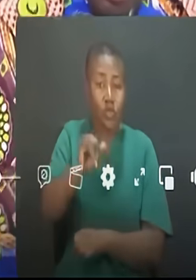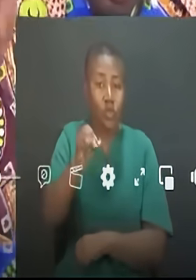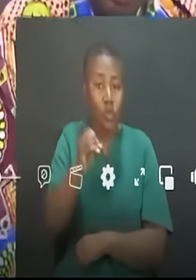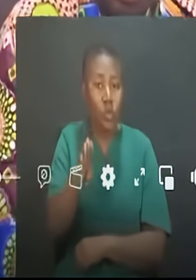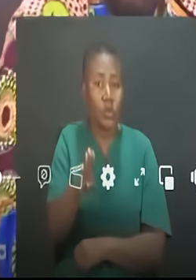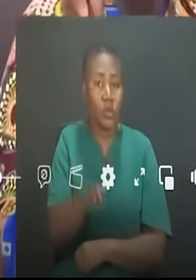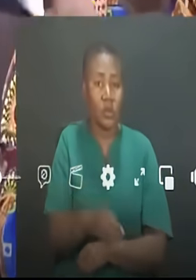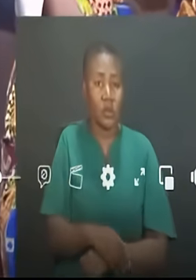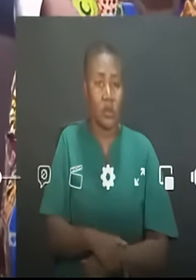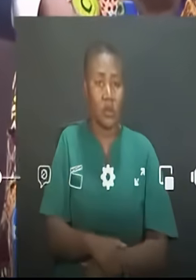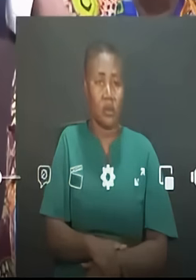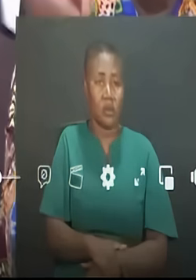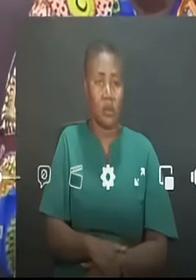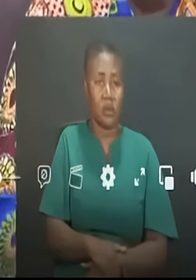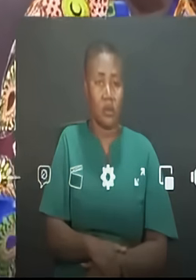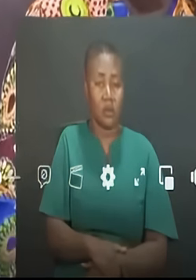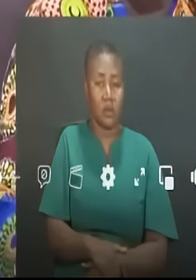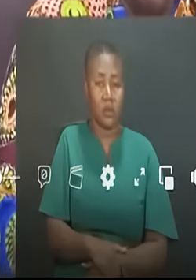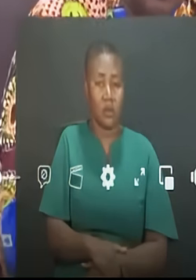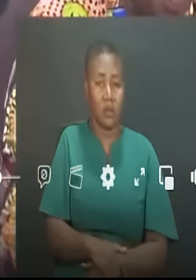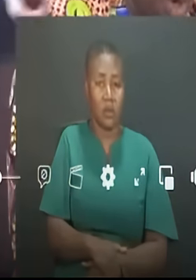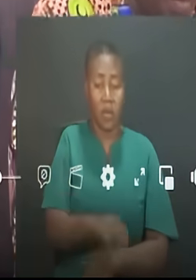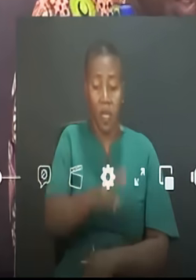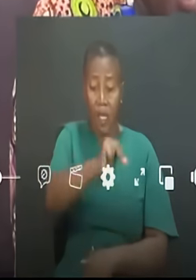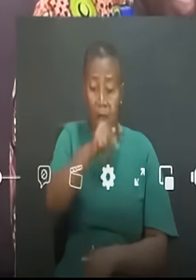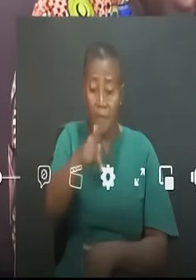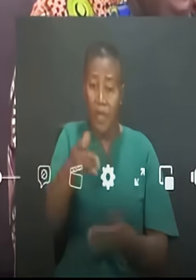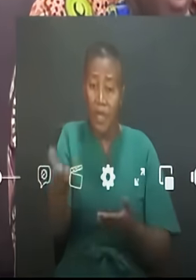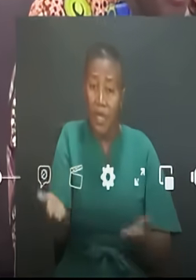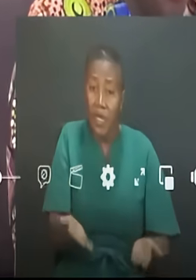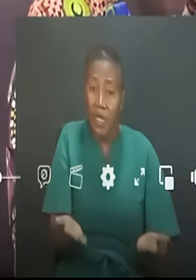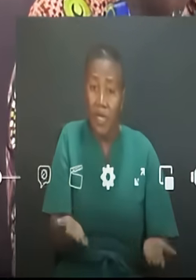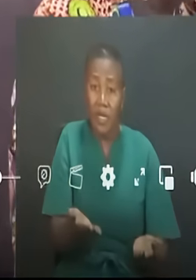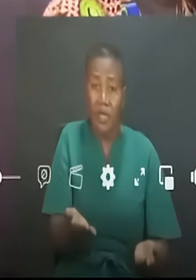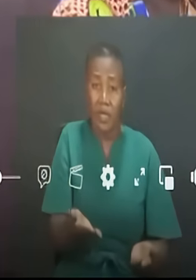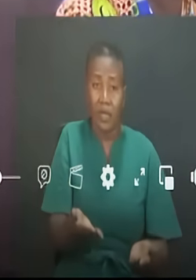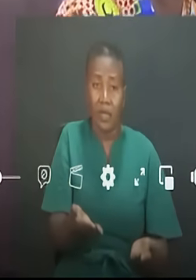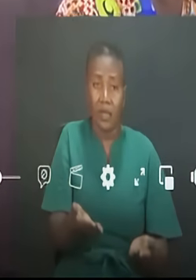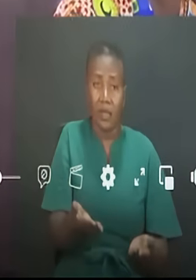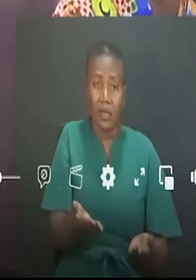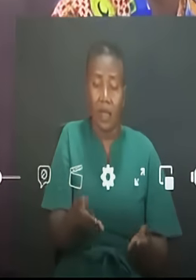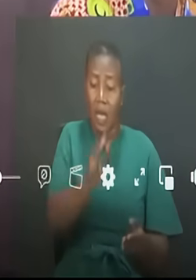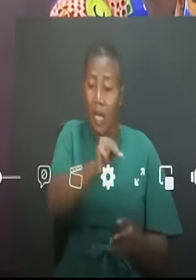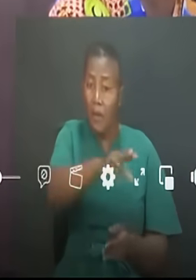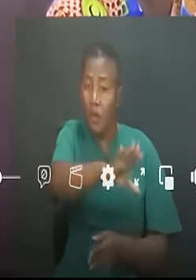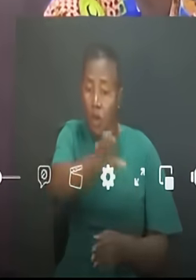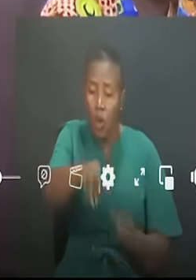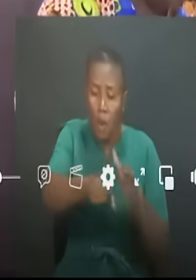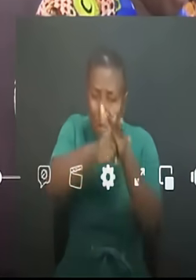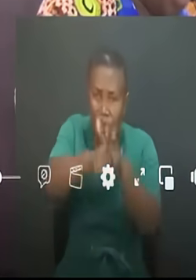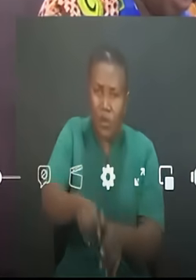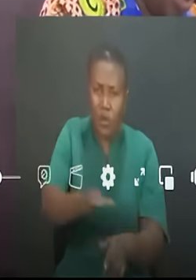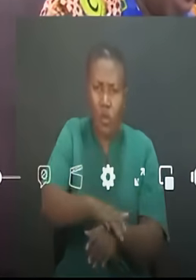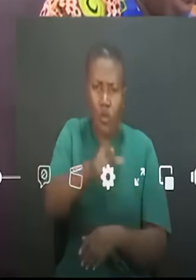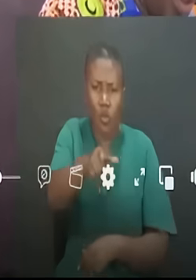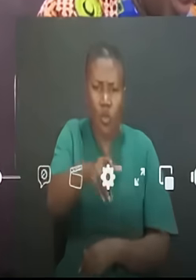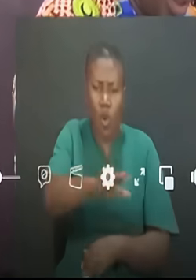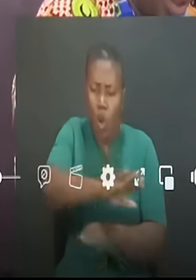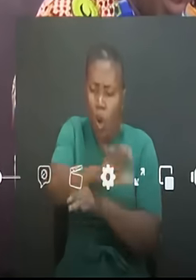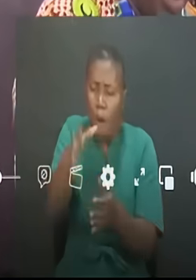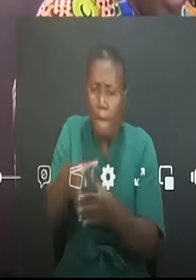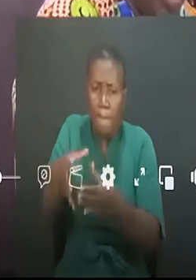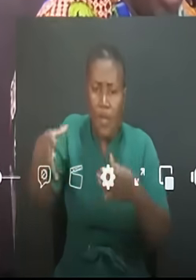The MPs in this chamber, you have pressure on you, all of you, the majority side. They bring their CVs.